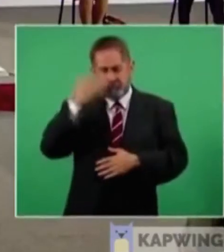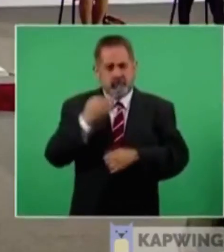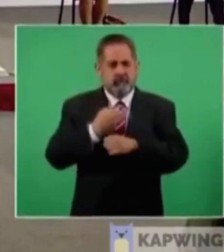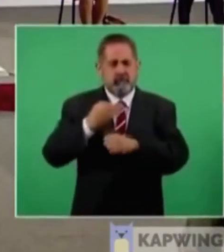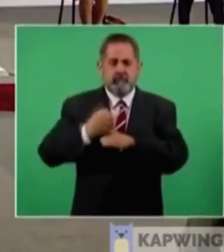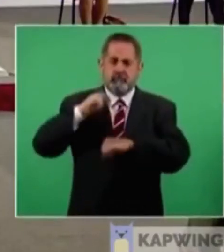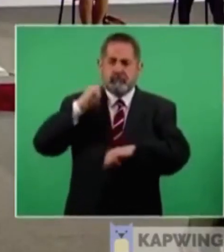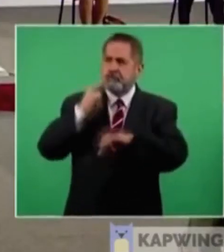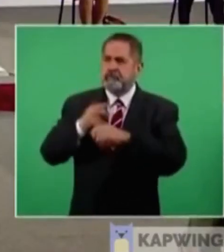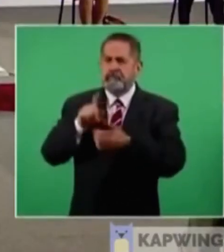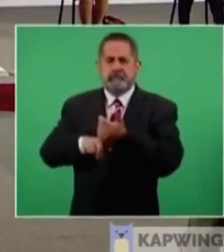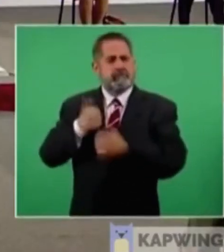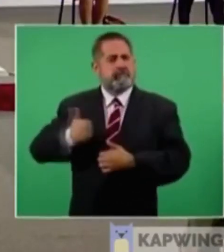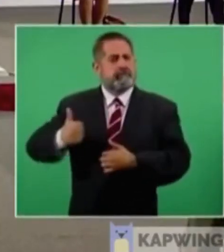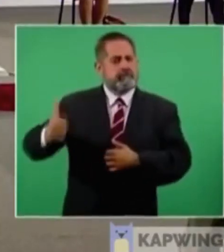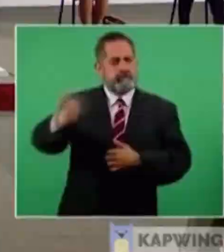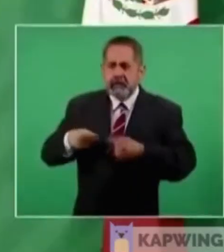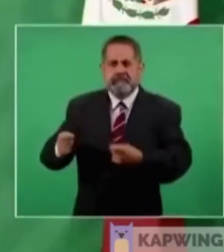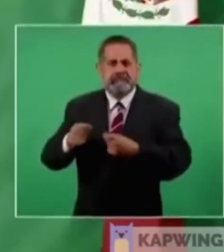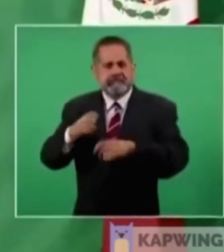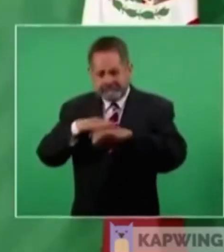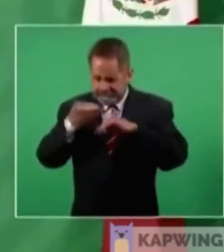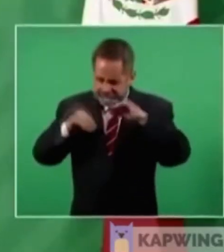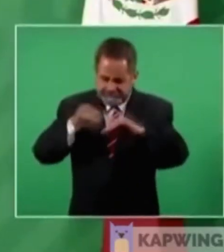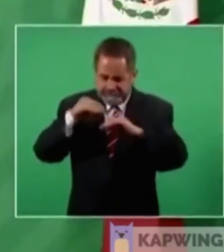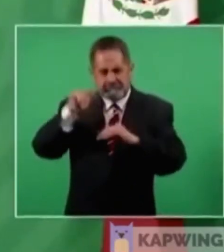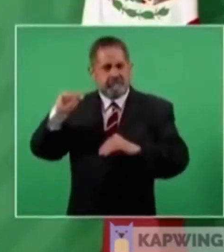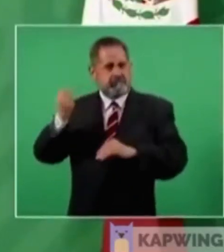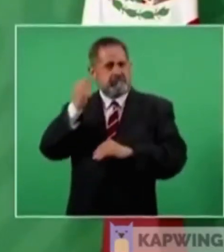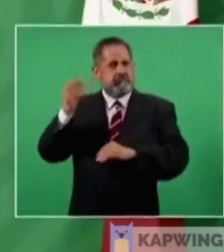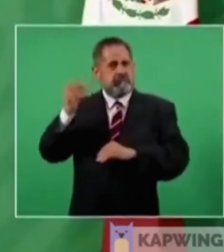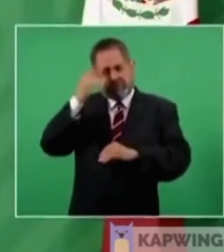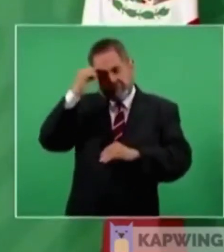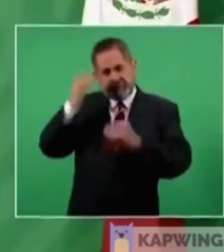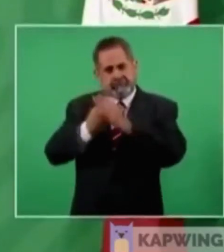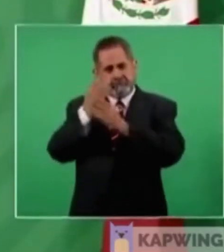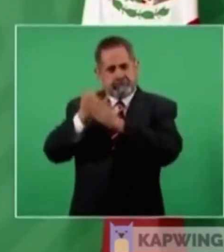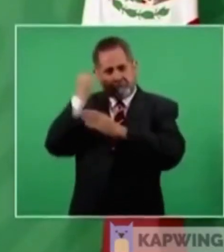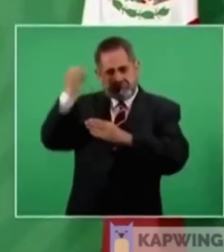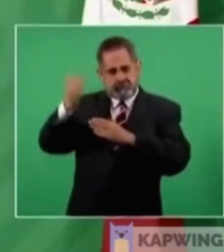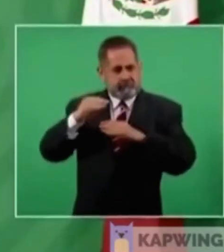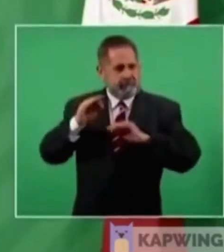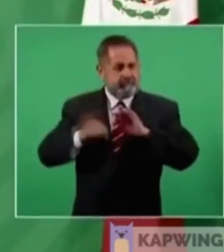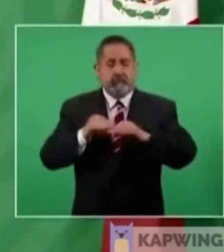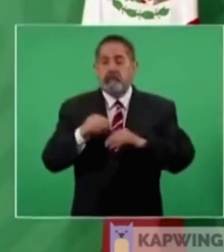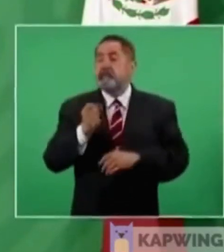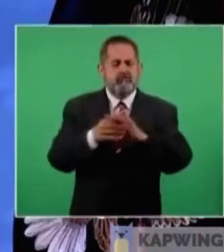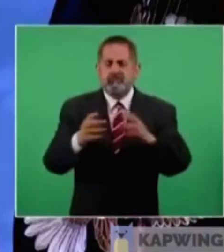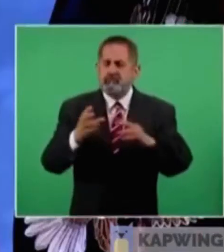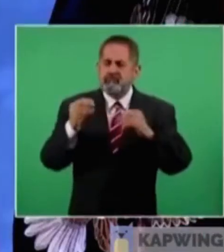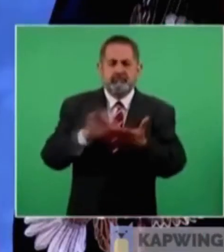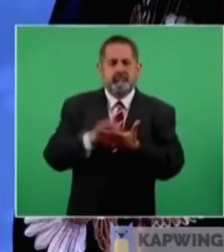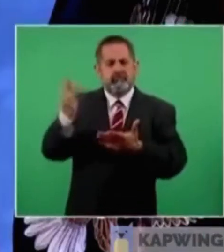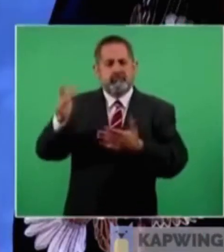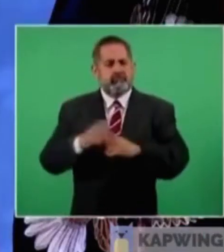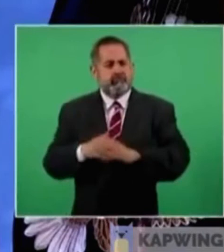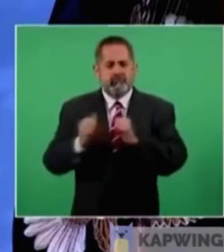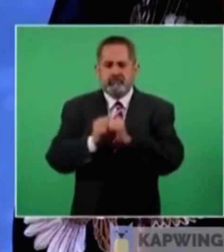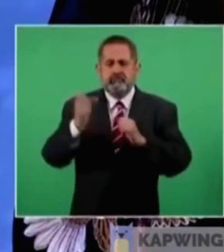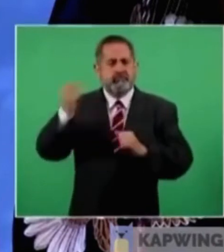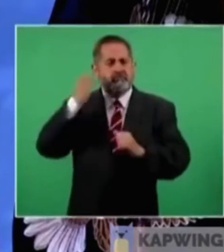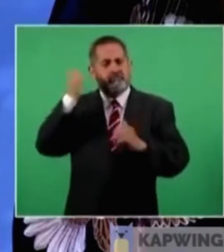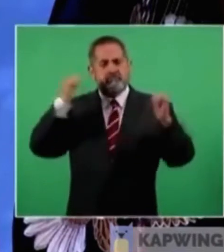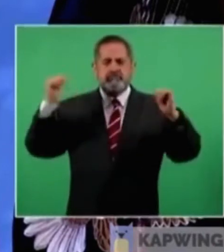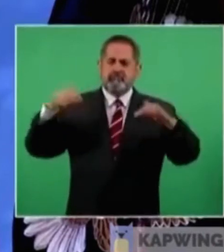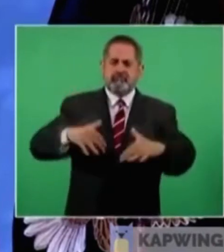Mexico's leader has proposed a pathway to U.S. citizenship for migrants who help restore his country's forests. During Thursday's